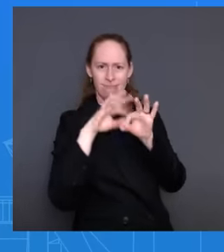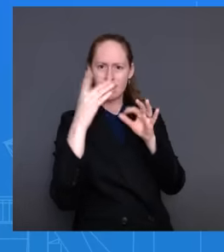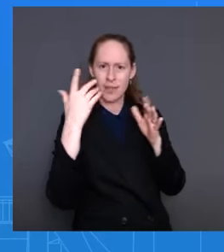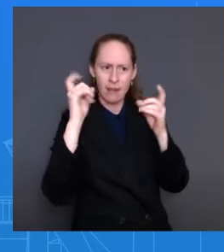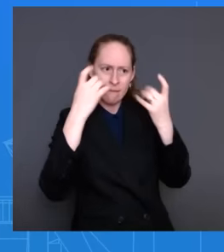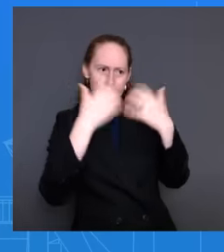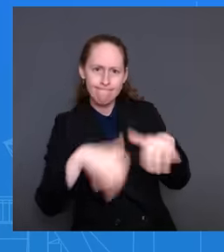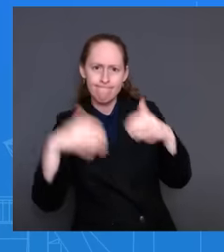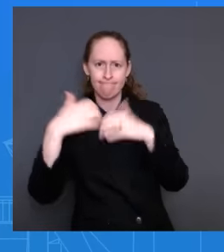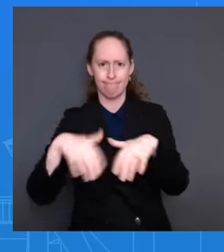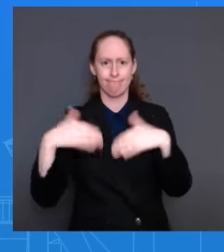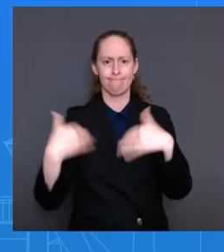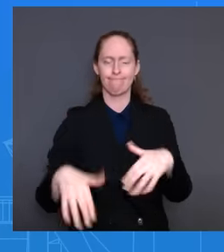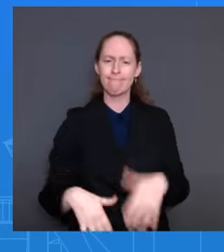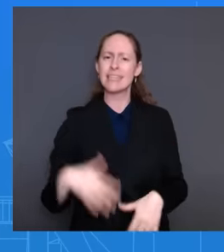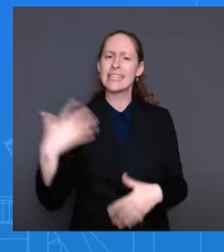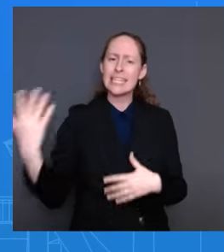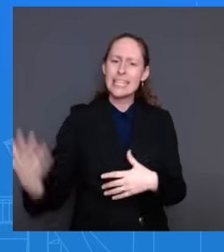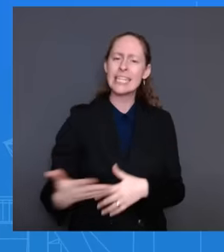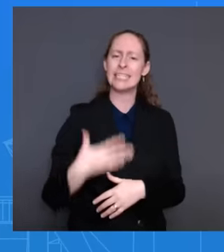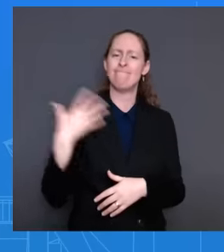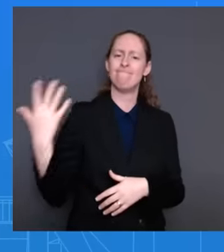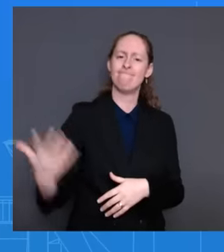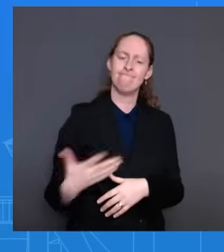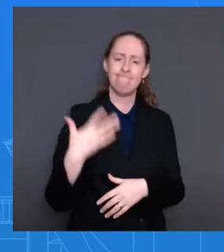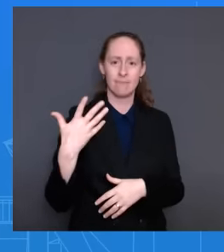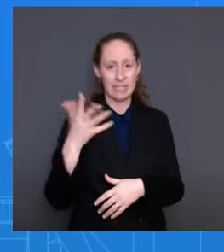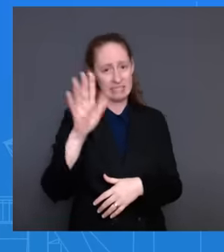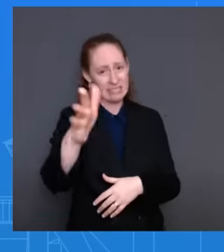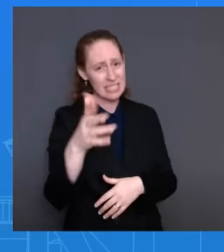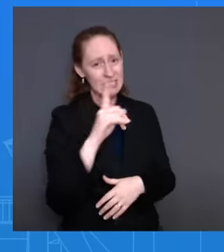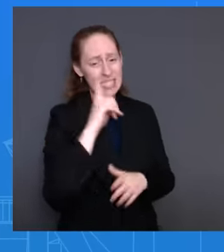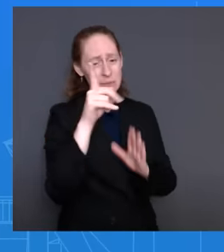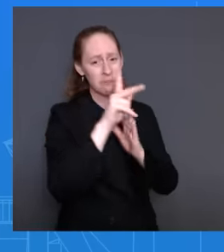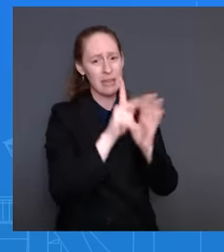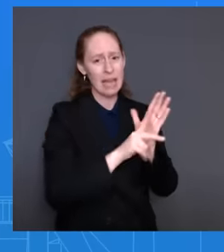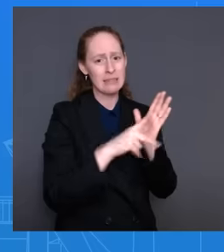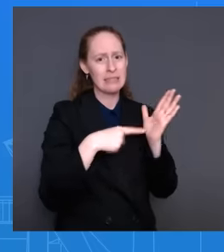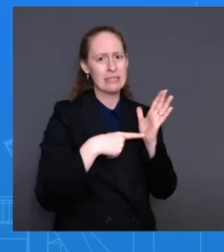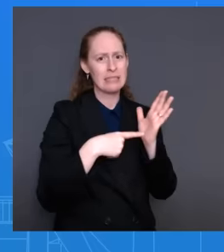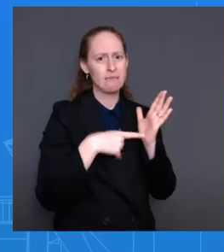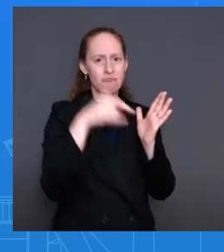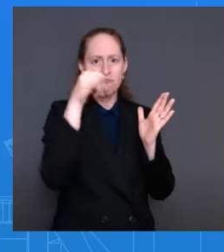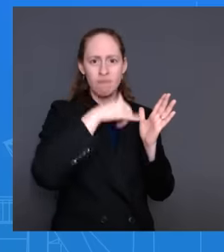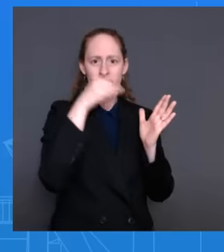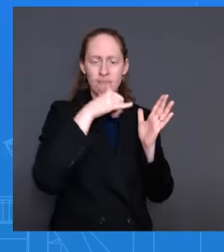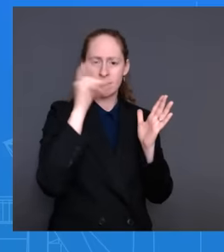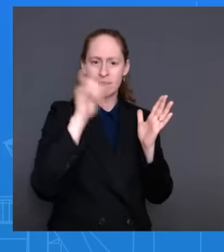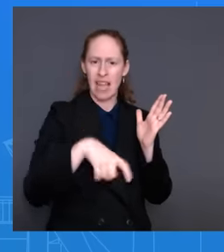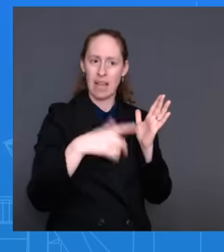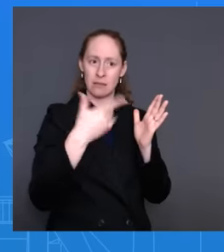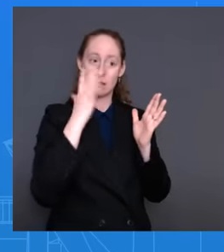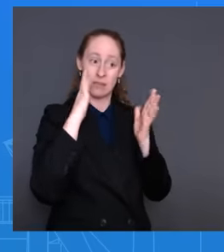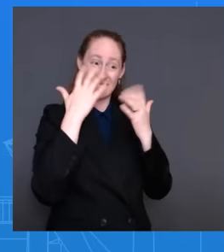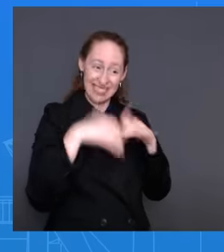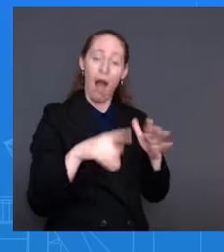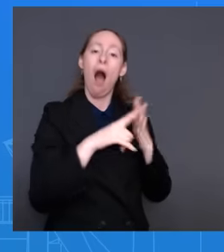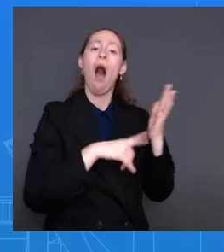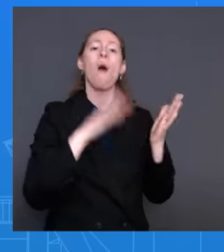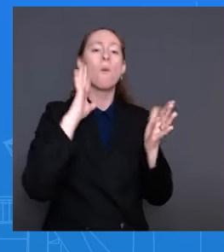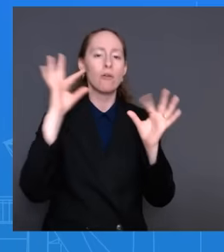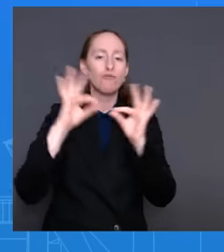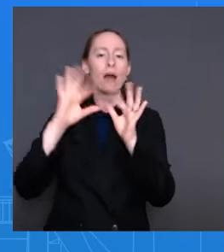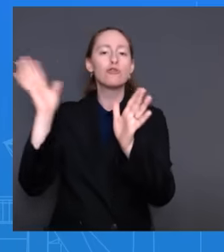bringing prices down. That's a core mandate that the Fed has, and that he respects, not only respects, but is willing